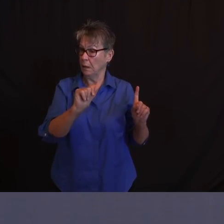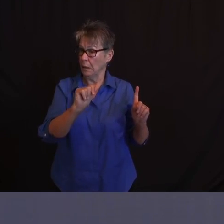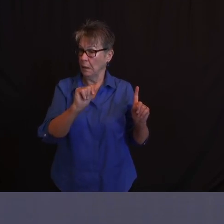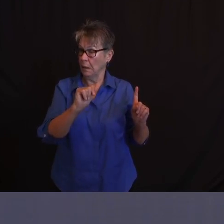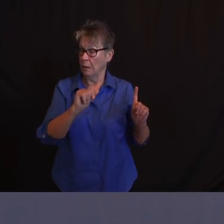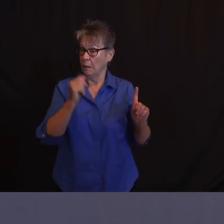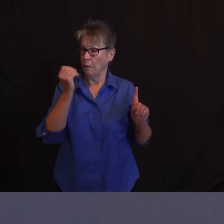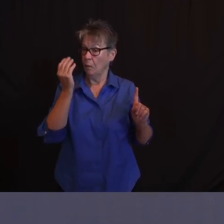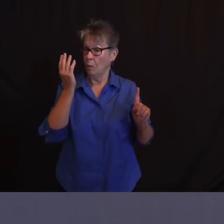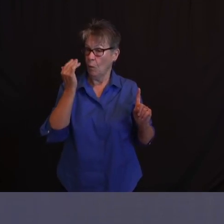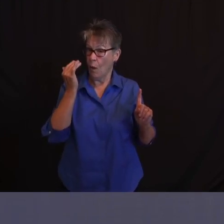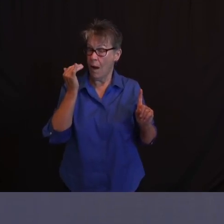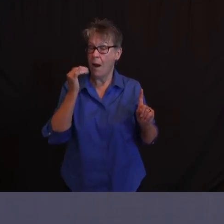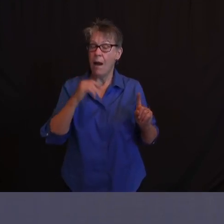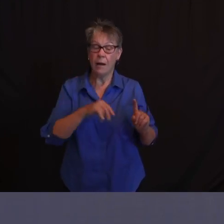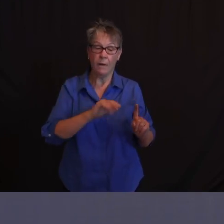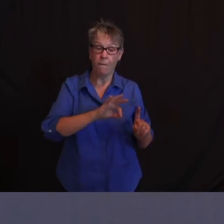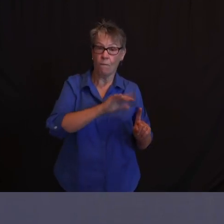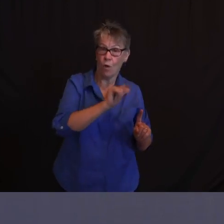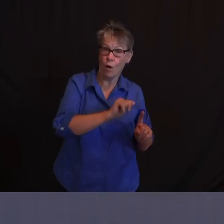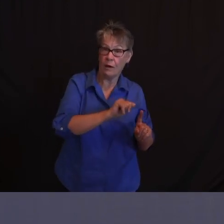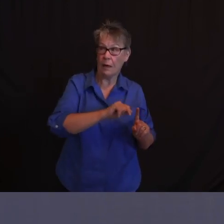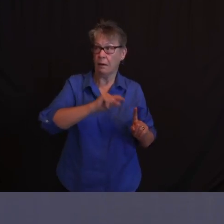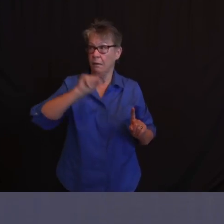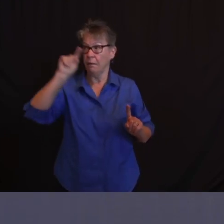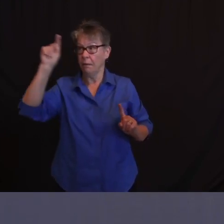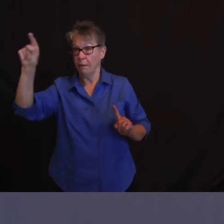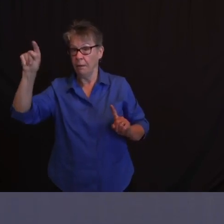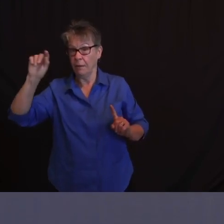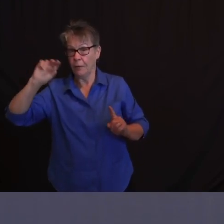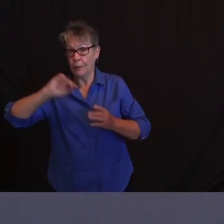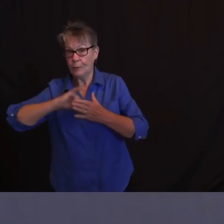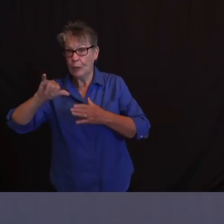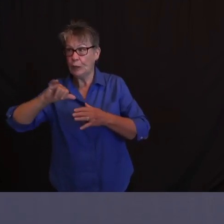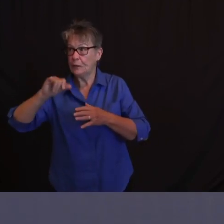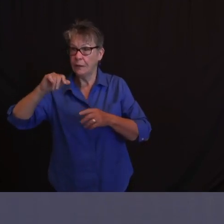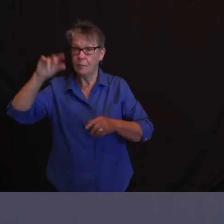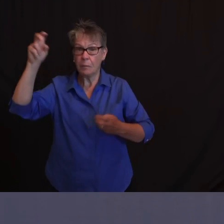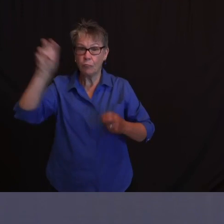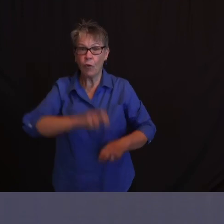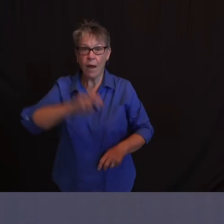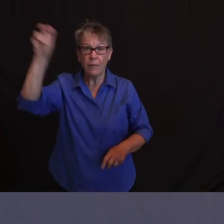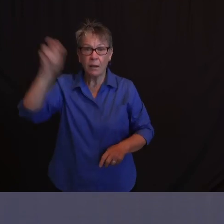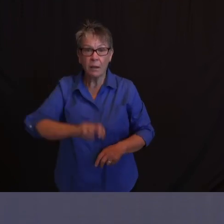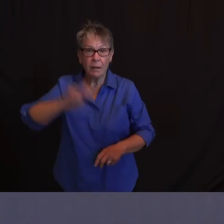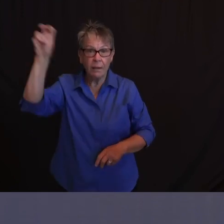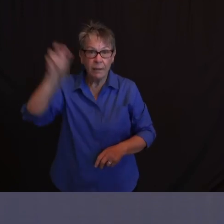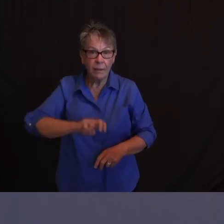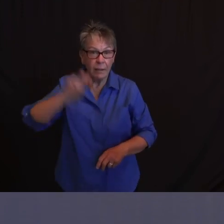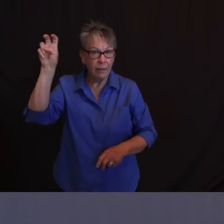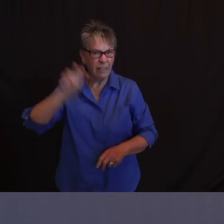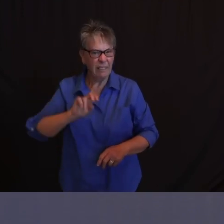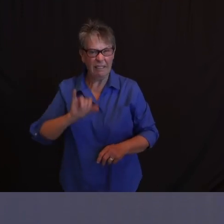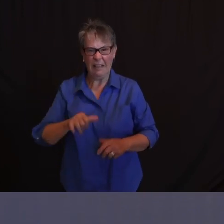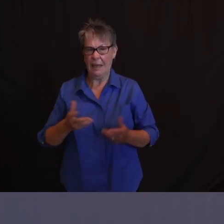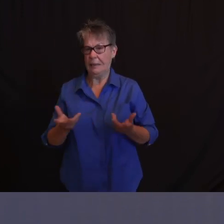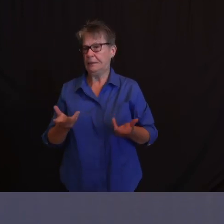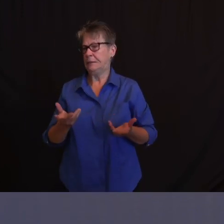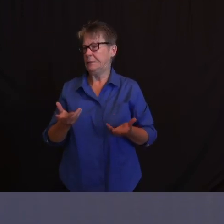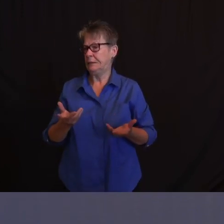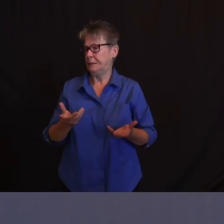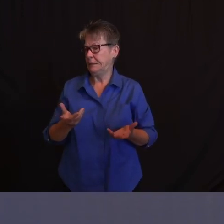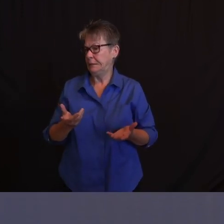travel, et cetera, Florida is the one that jumps out. That's not to say we don't look at Texas and Arizona and Louisiana and California, but that's the one that